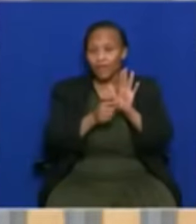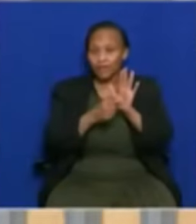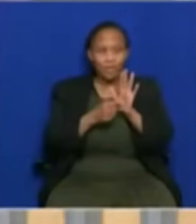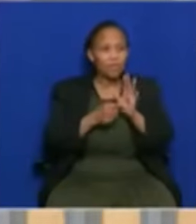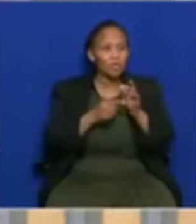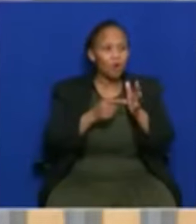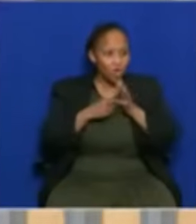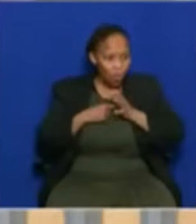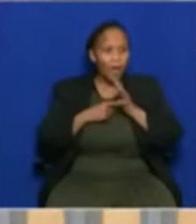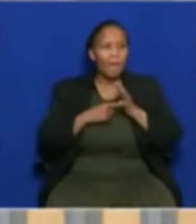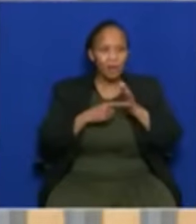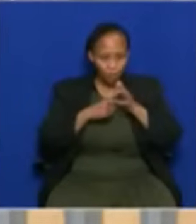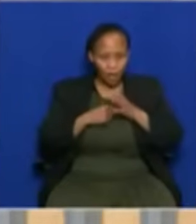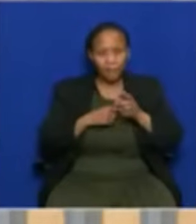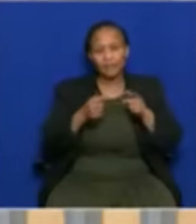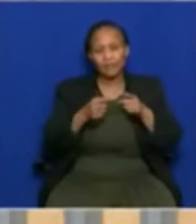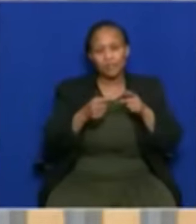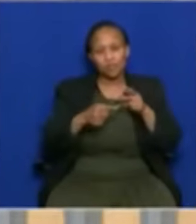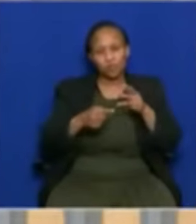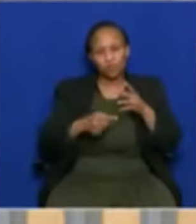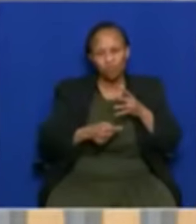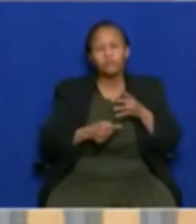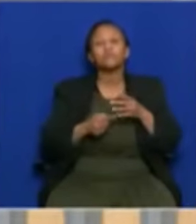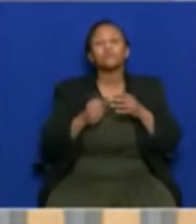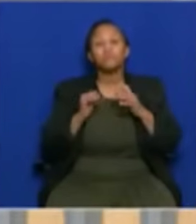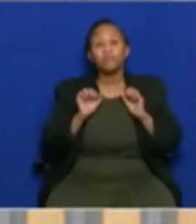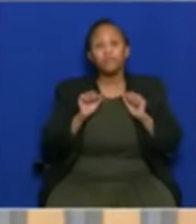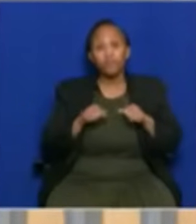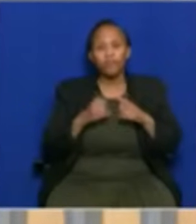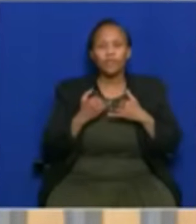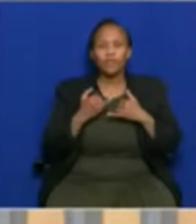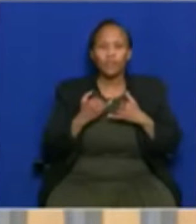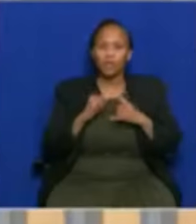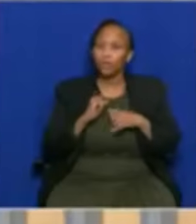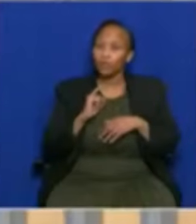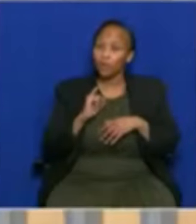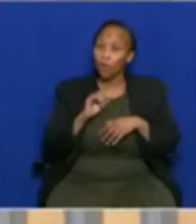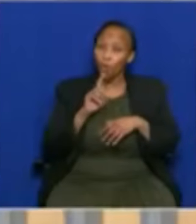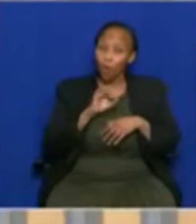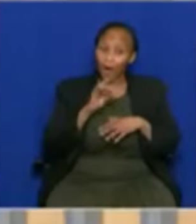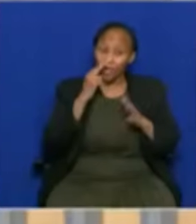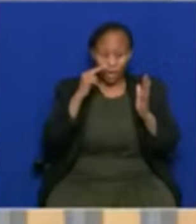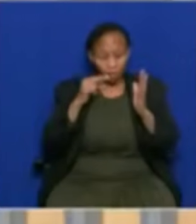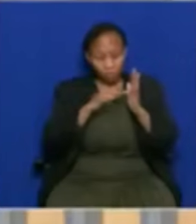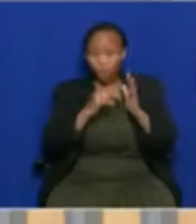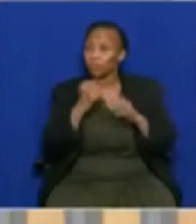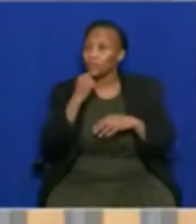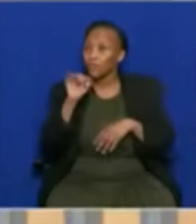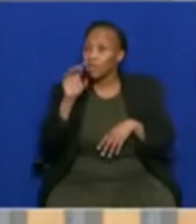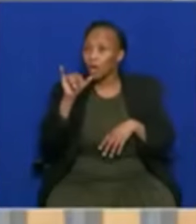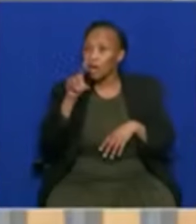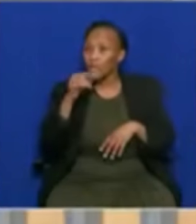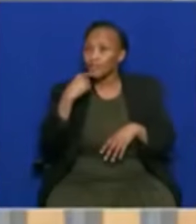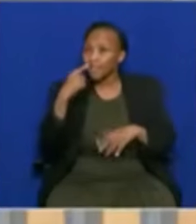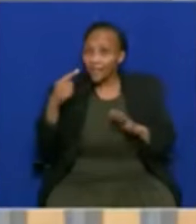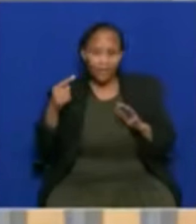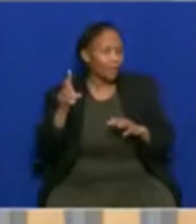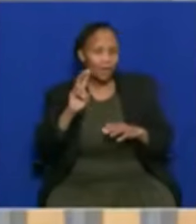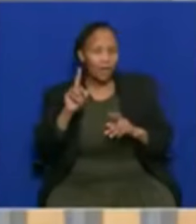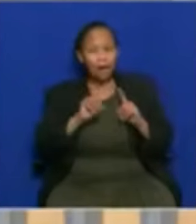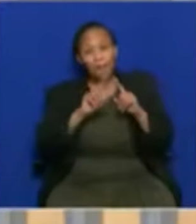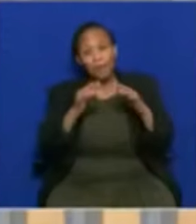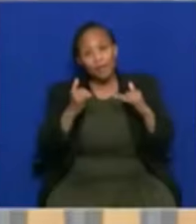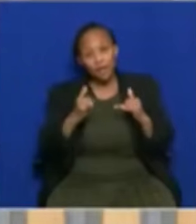for the position, what they look at is not what IDEC says. What they look at is what the job requirements